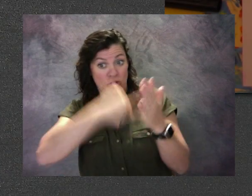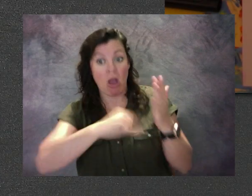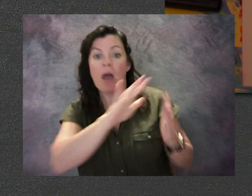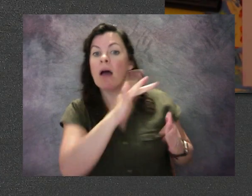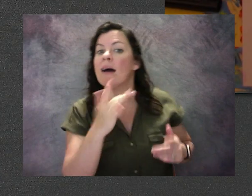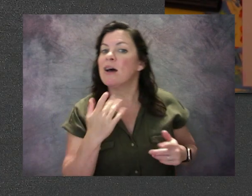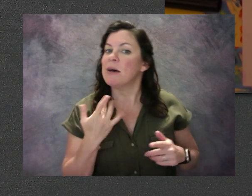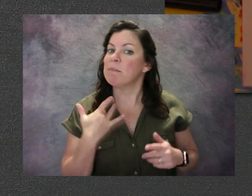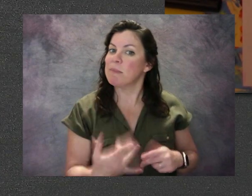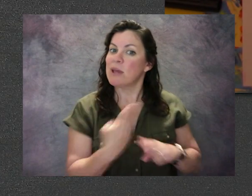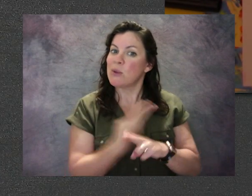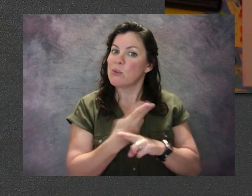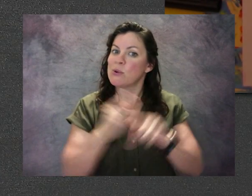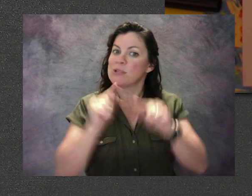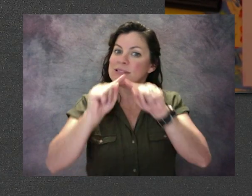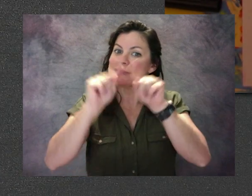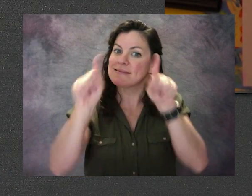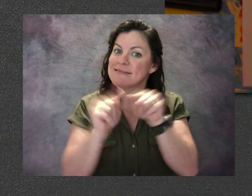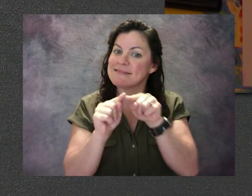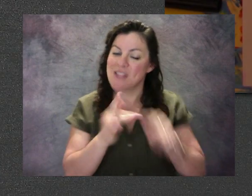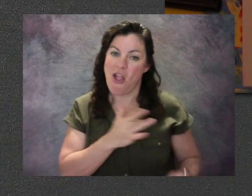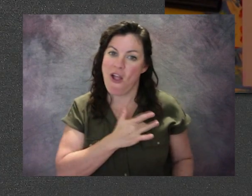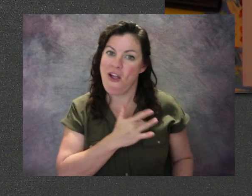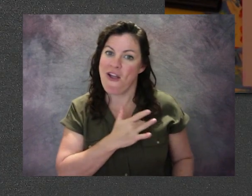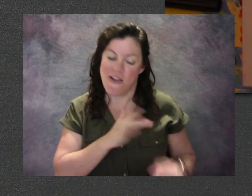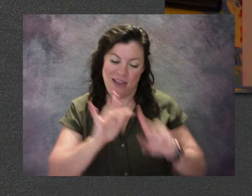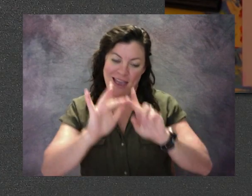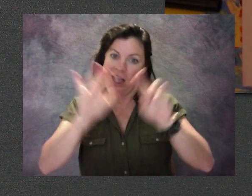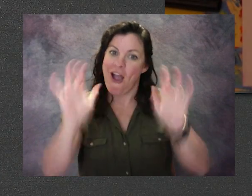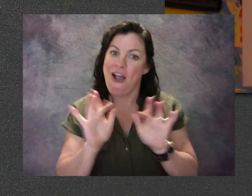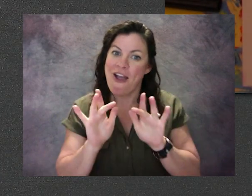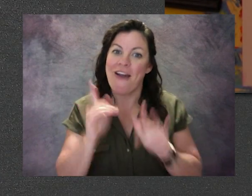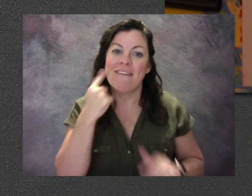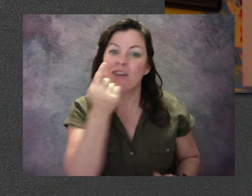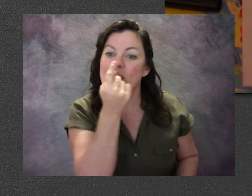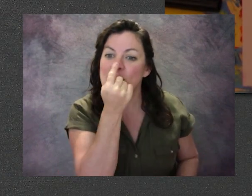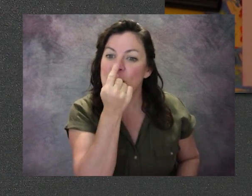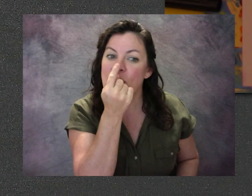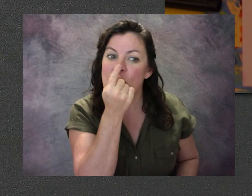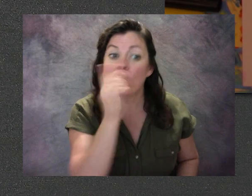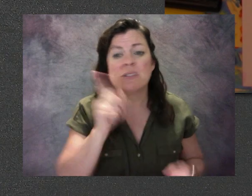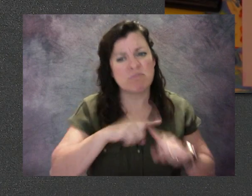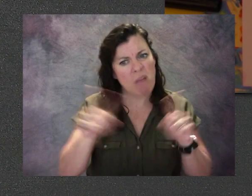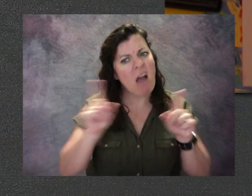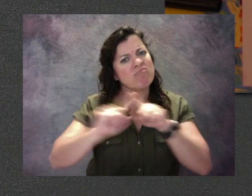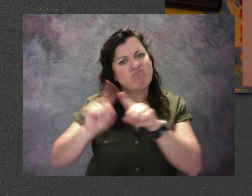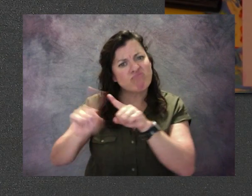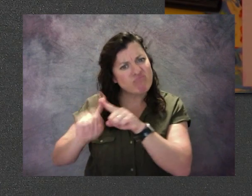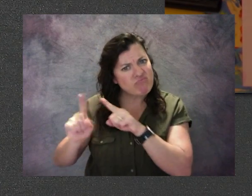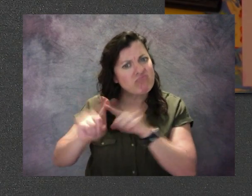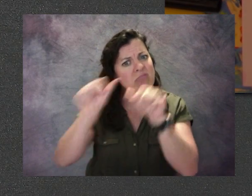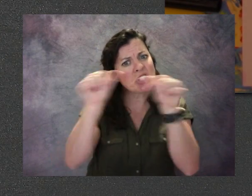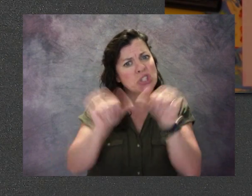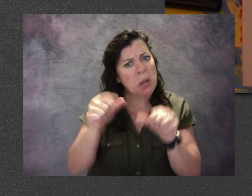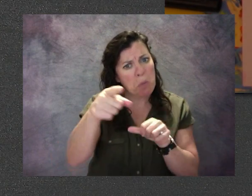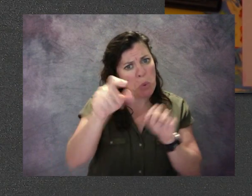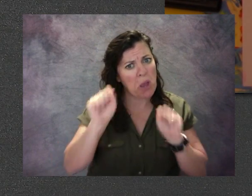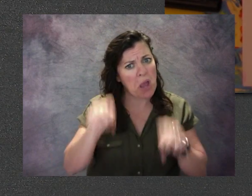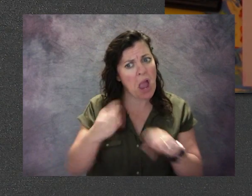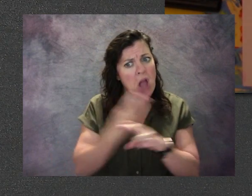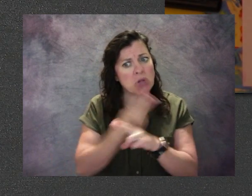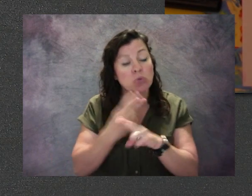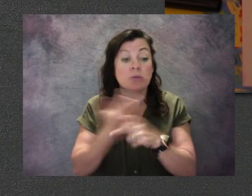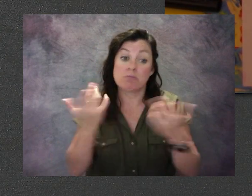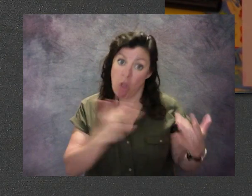don't like cat hearts? Do you have to do a heart? No. Think of another shape you could do. You could do the heart, that looks like